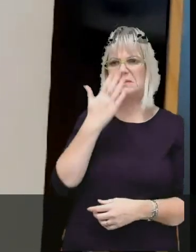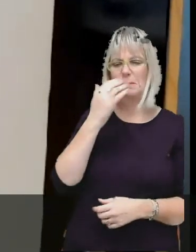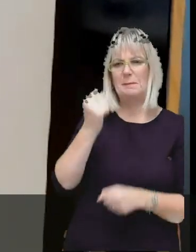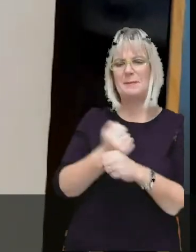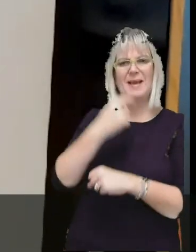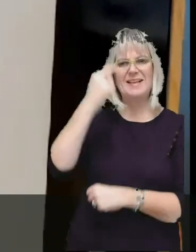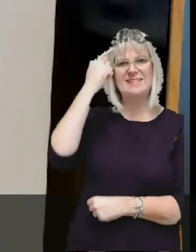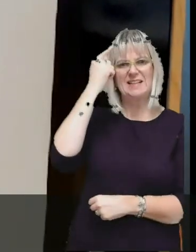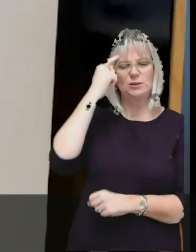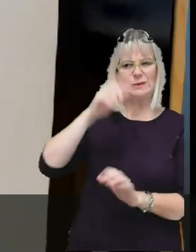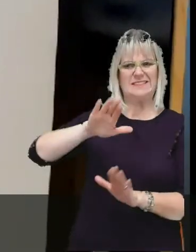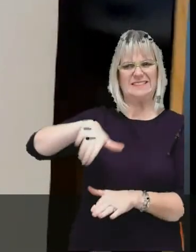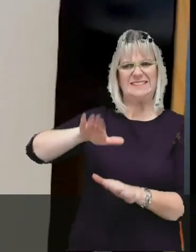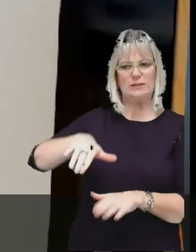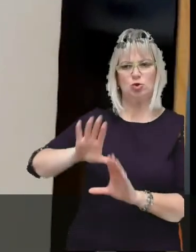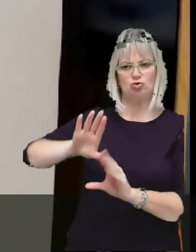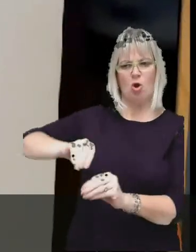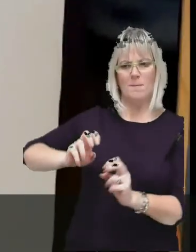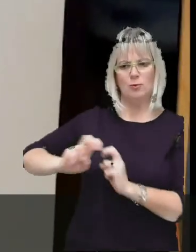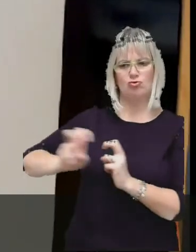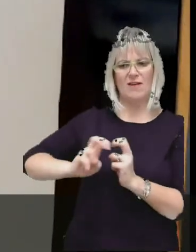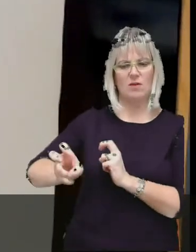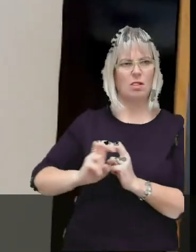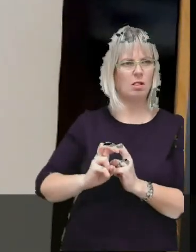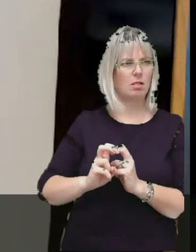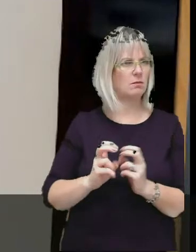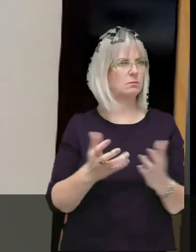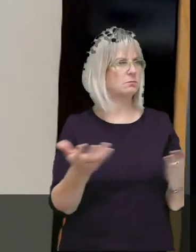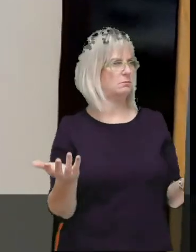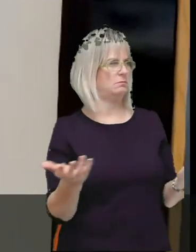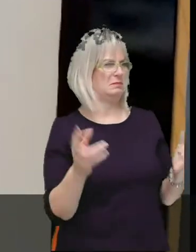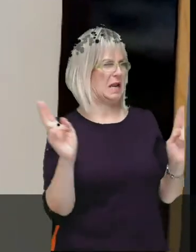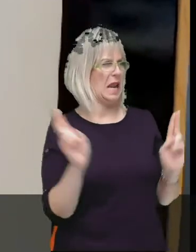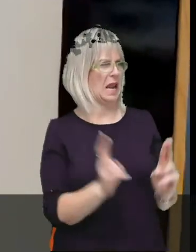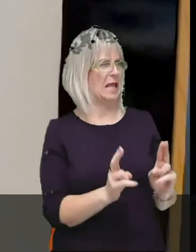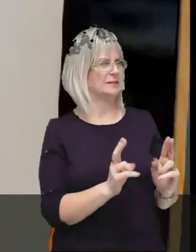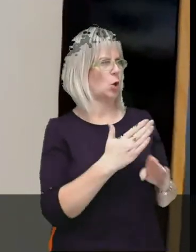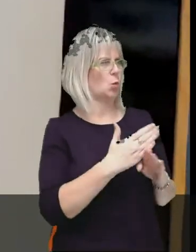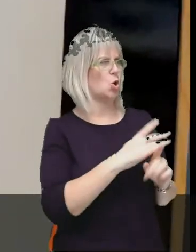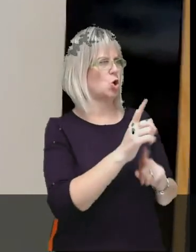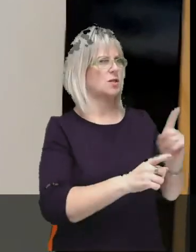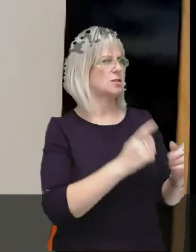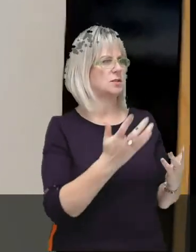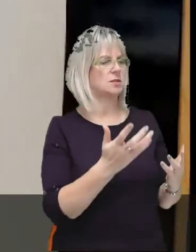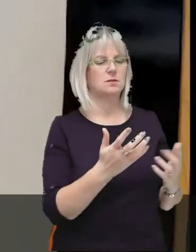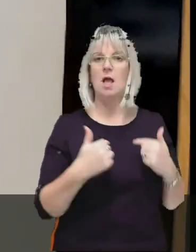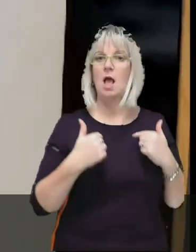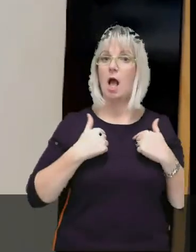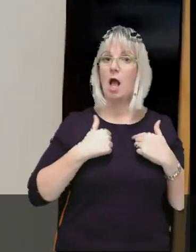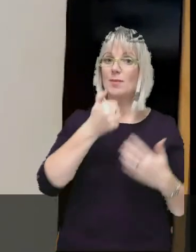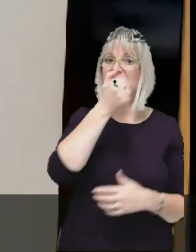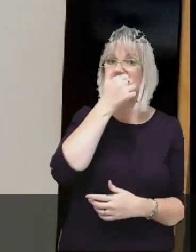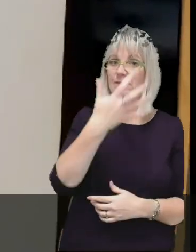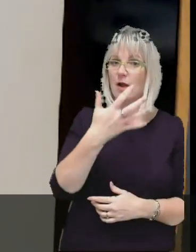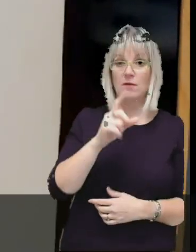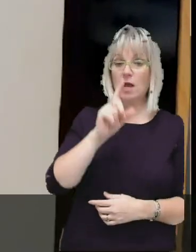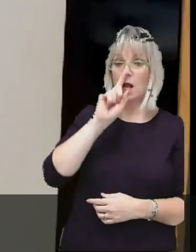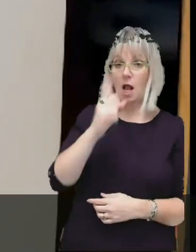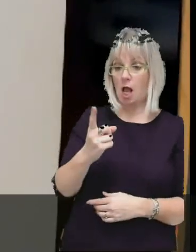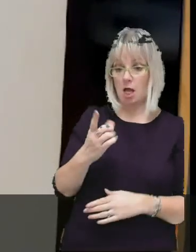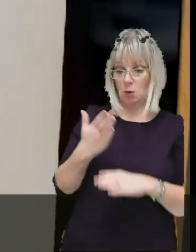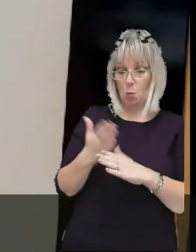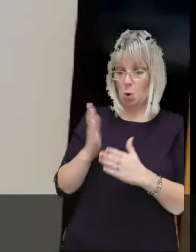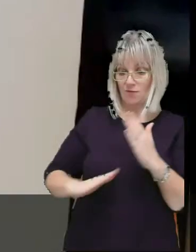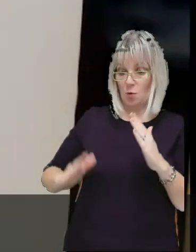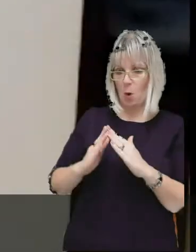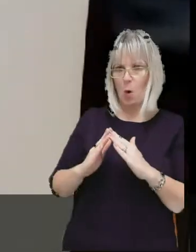for workers who can't work from home. I am 65 and can't work from home, and now have to front the extra expense for travel.